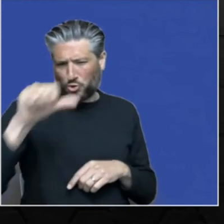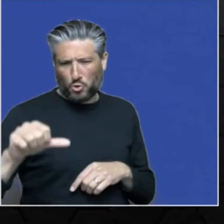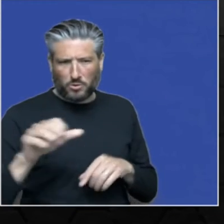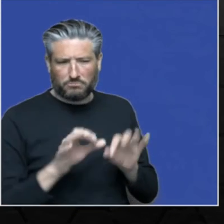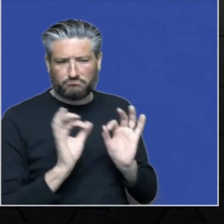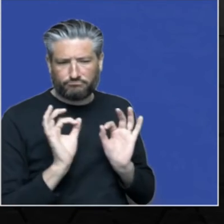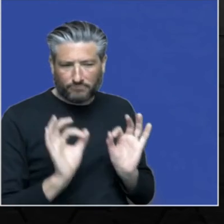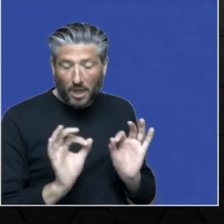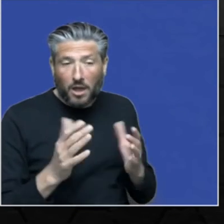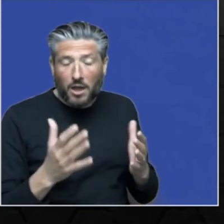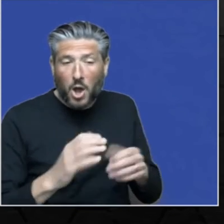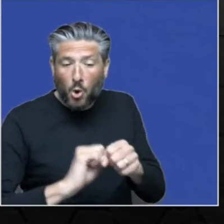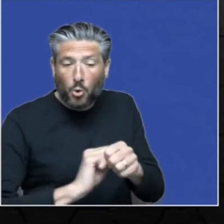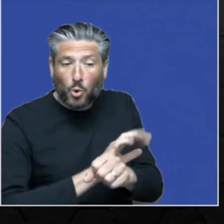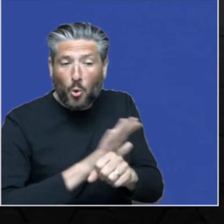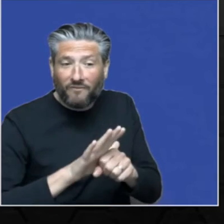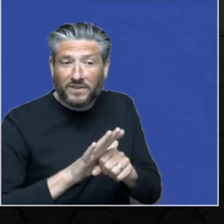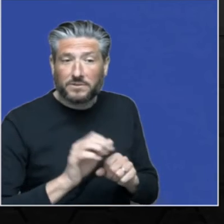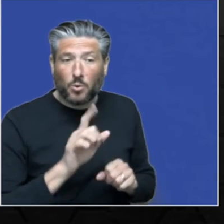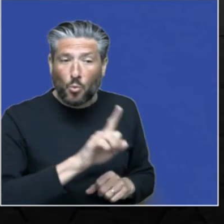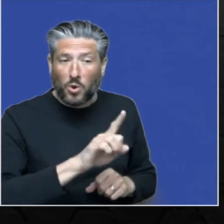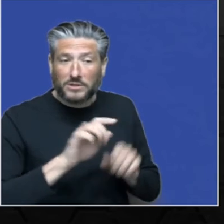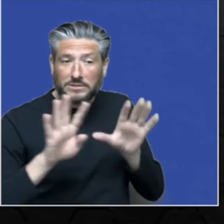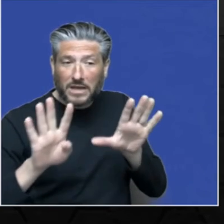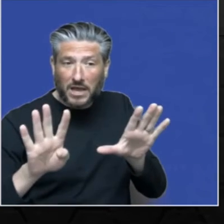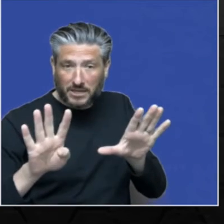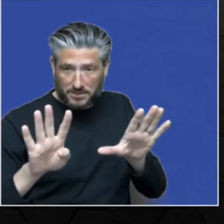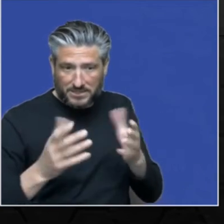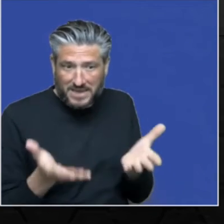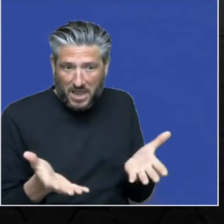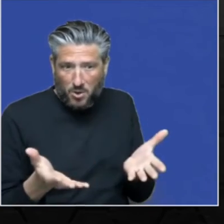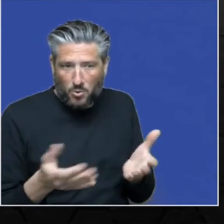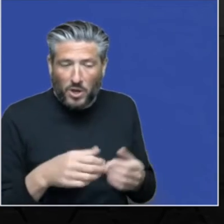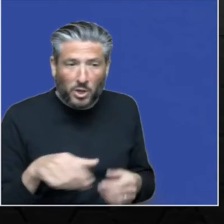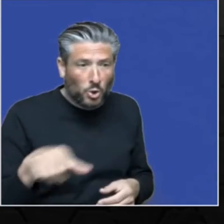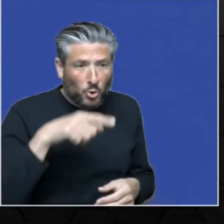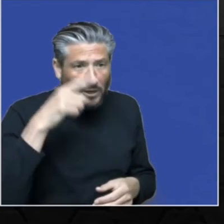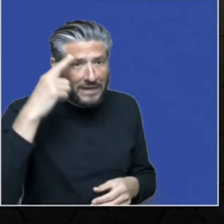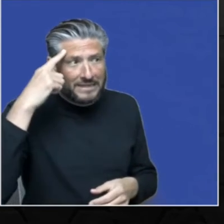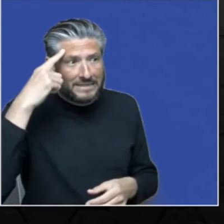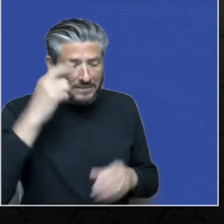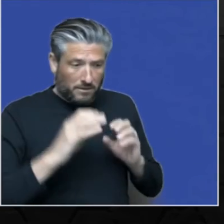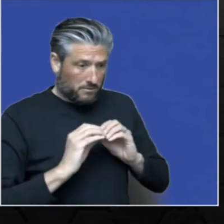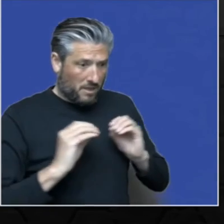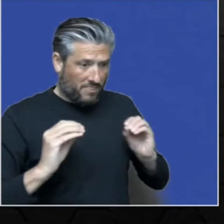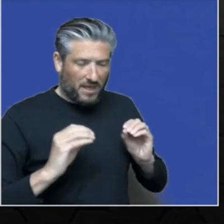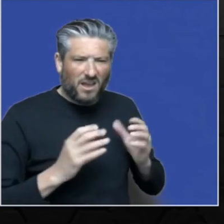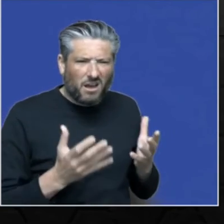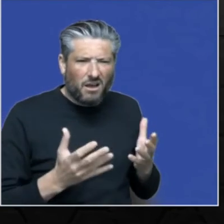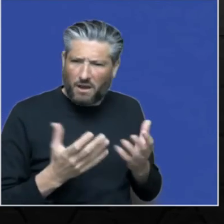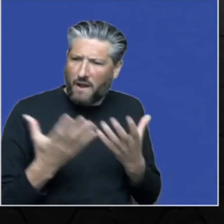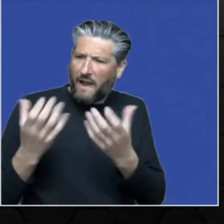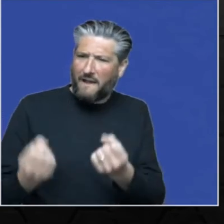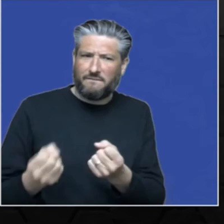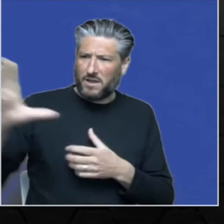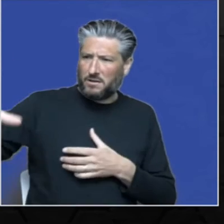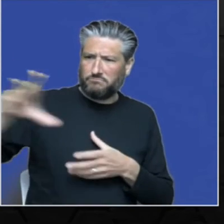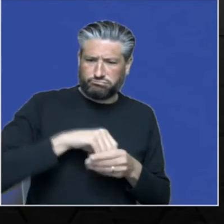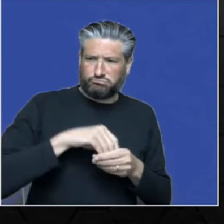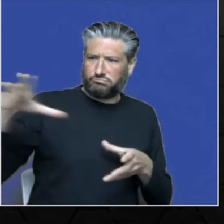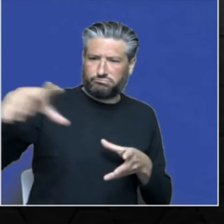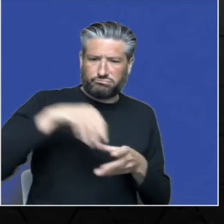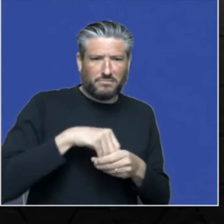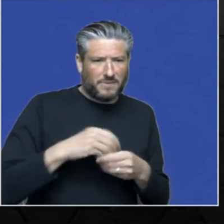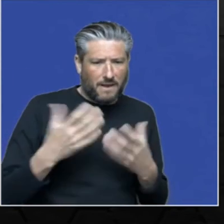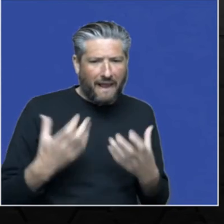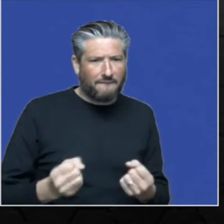don't have to start thinking everything from zero. Most definitely. And we